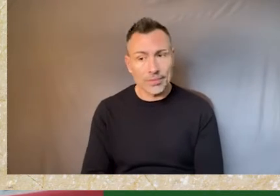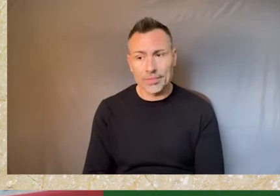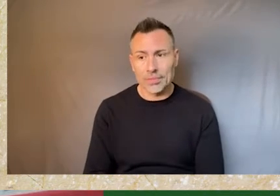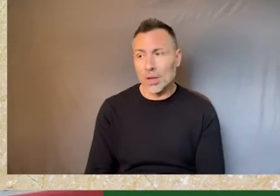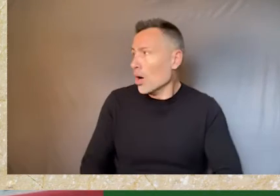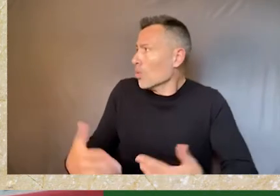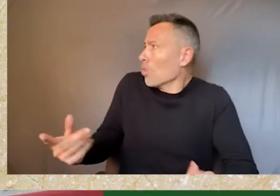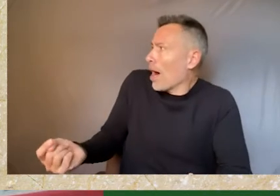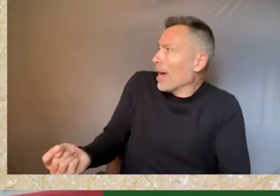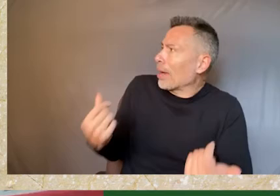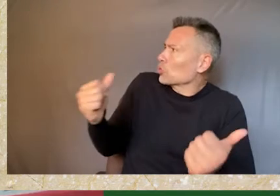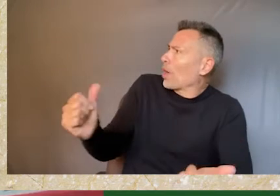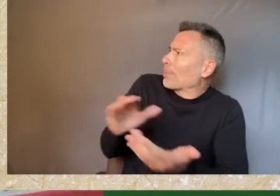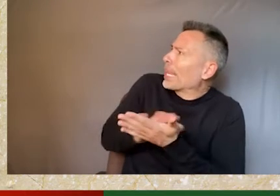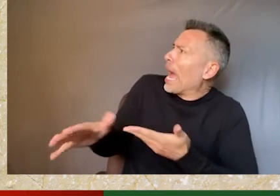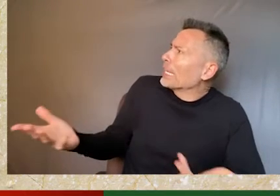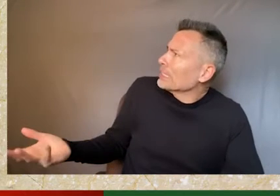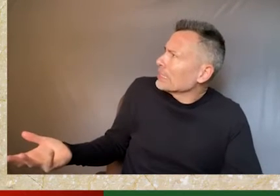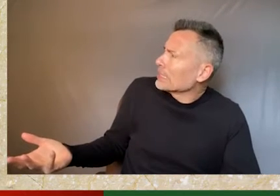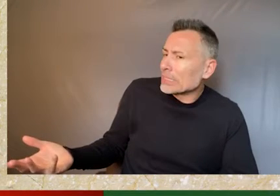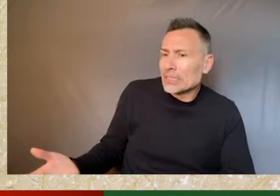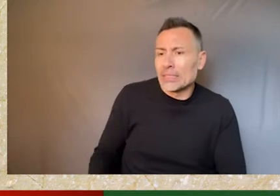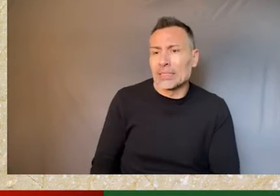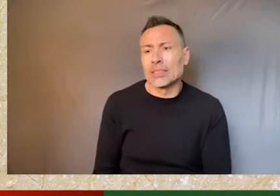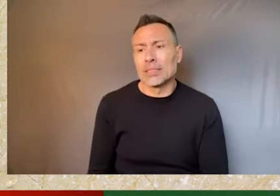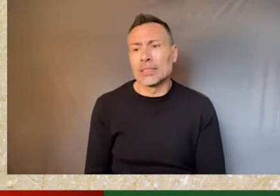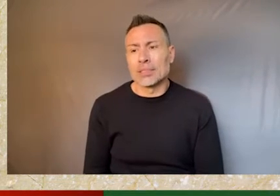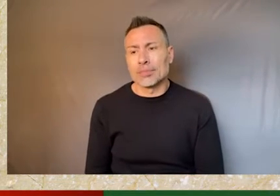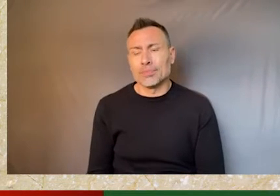What? I was trying to be nice.